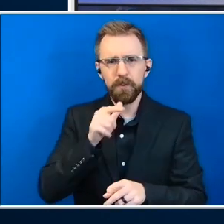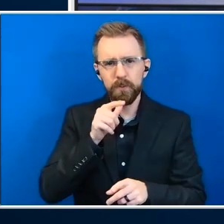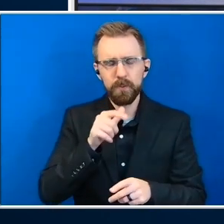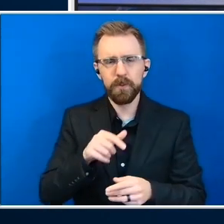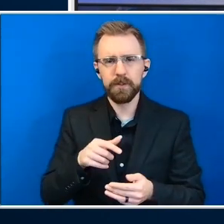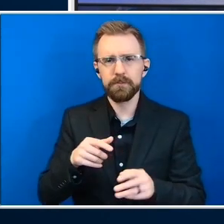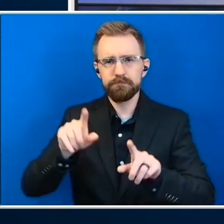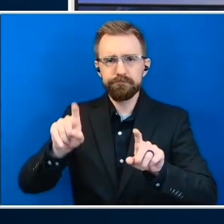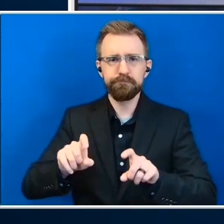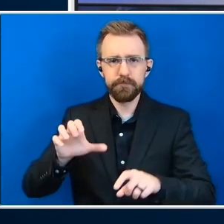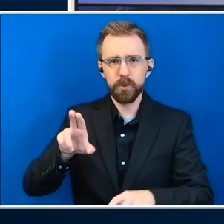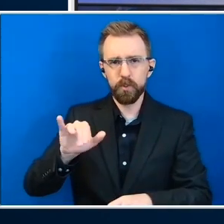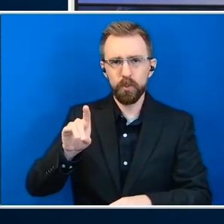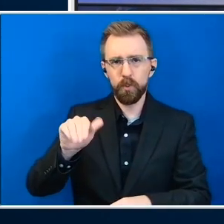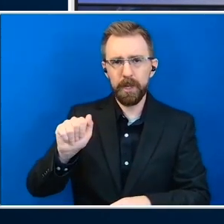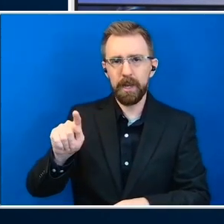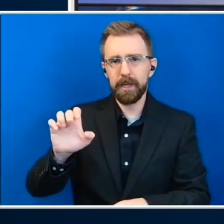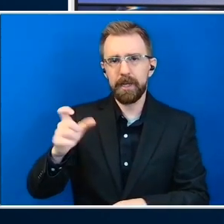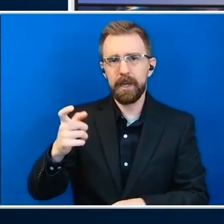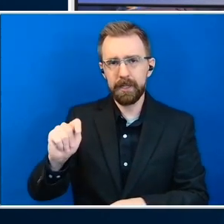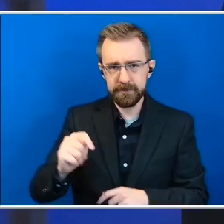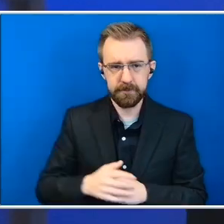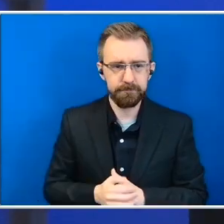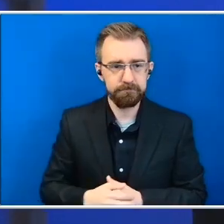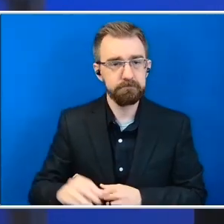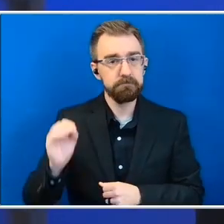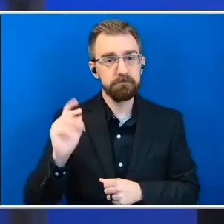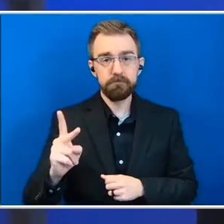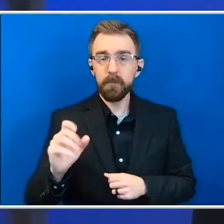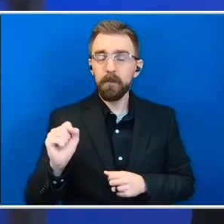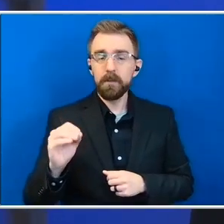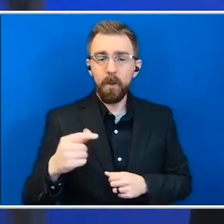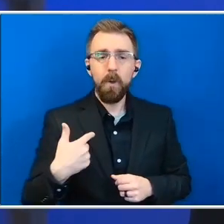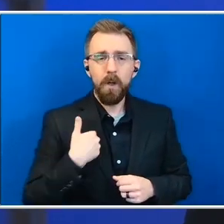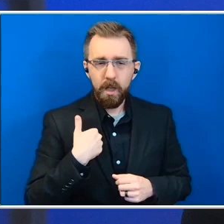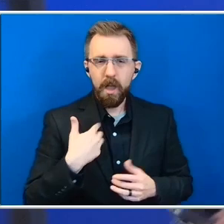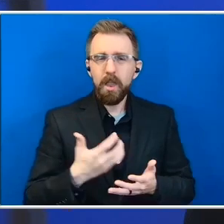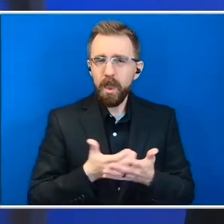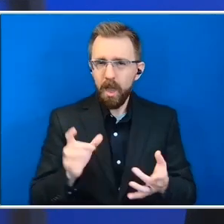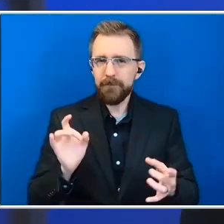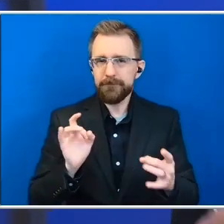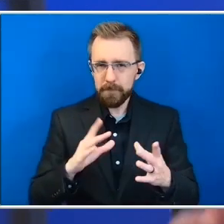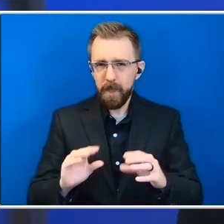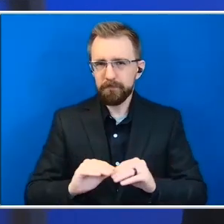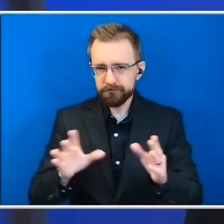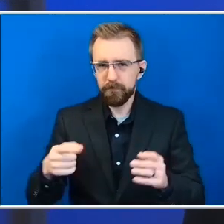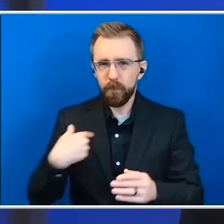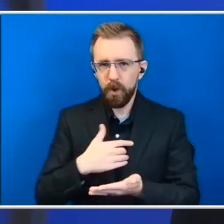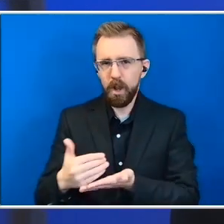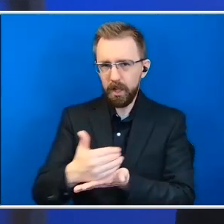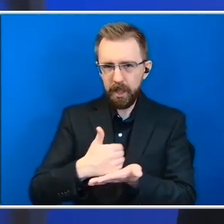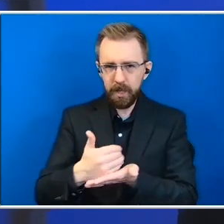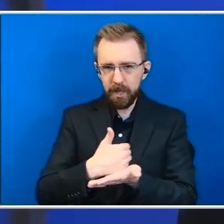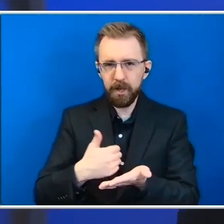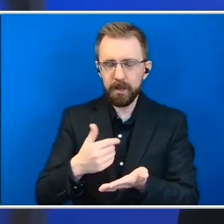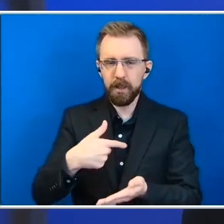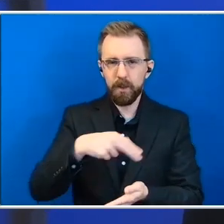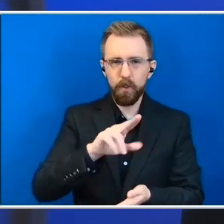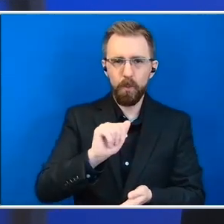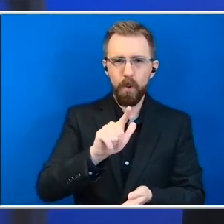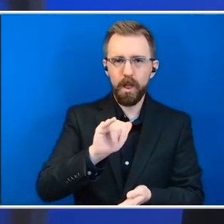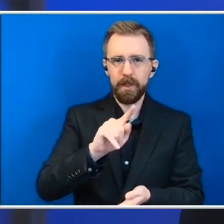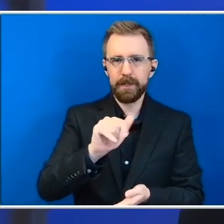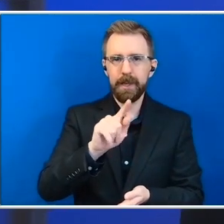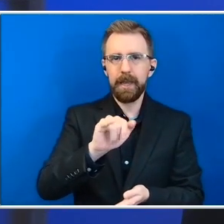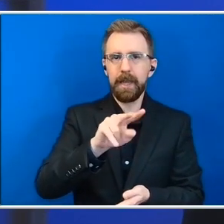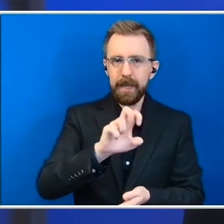Quitatext? Okay, so I've gotten a lot of feedback. Obviously, we're collecting qualitatively and quantitatively feedback.